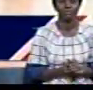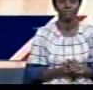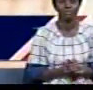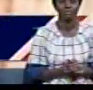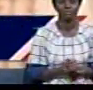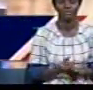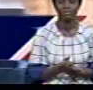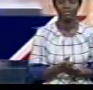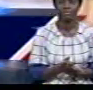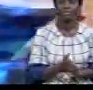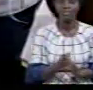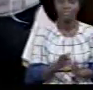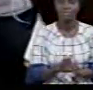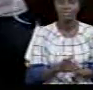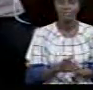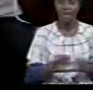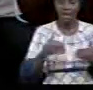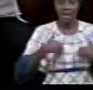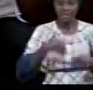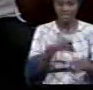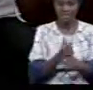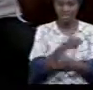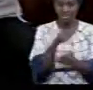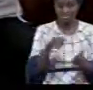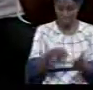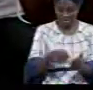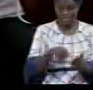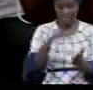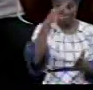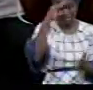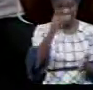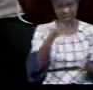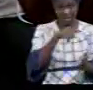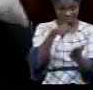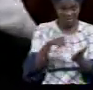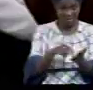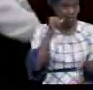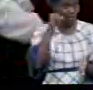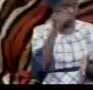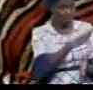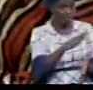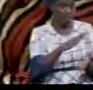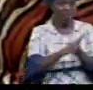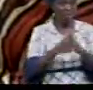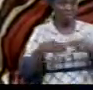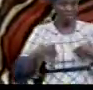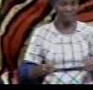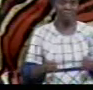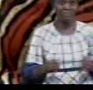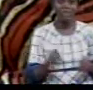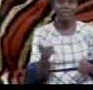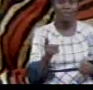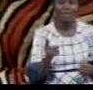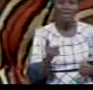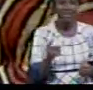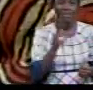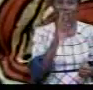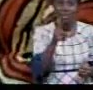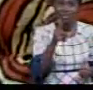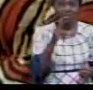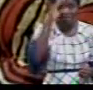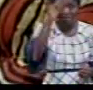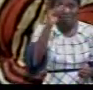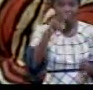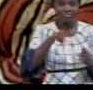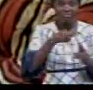man? Has made this woman strong. Where is the woman? Makes